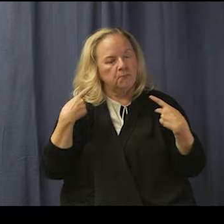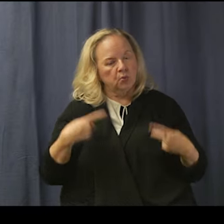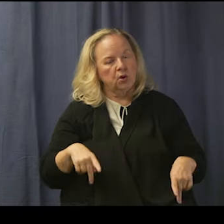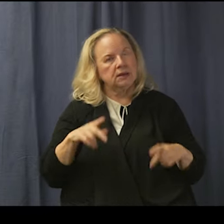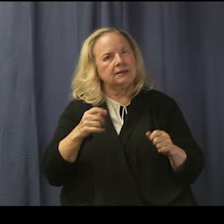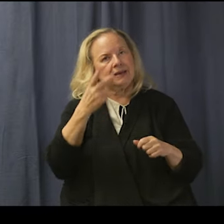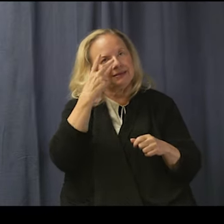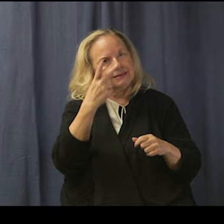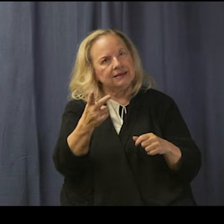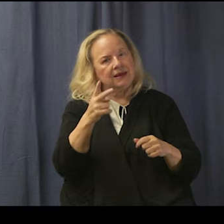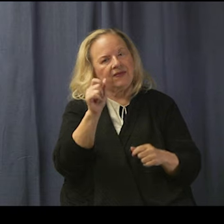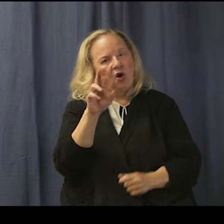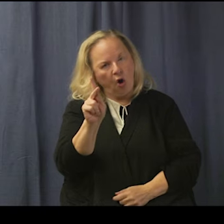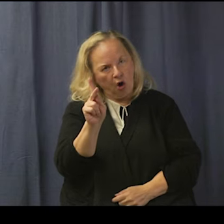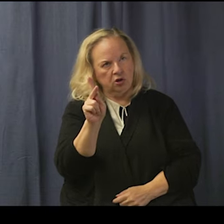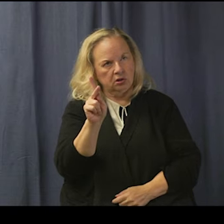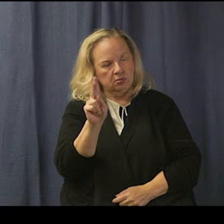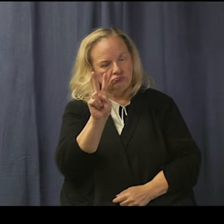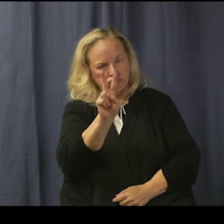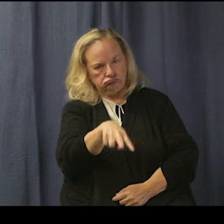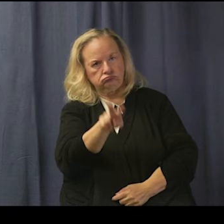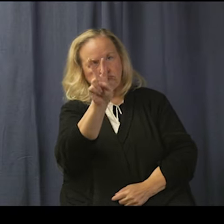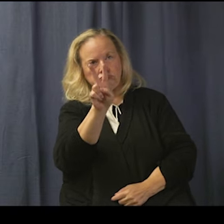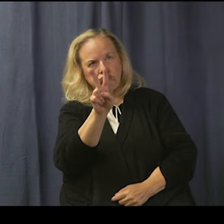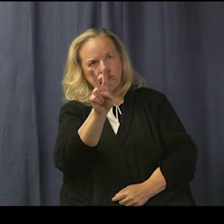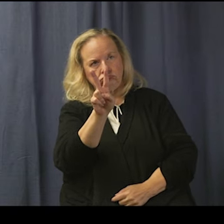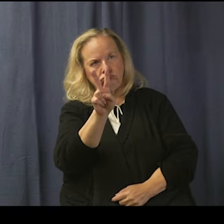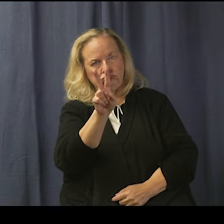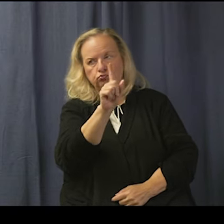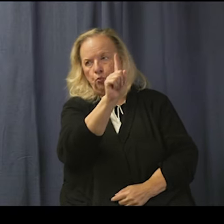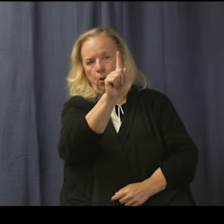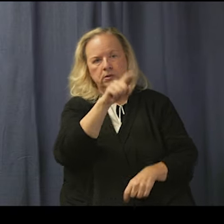could see the Ark of the Covenant. Okay?